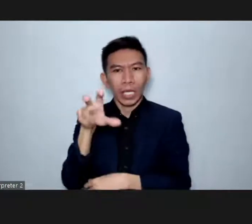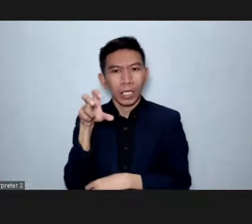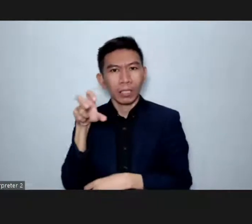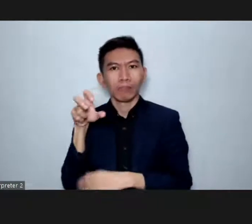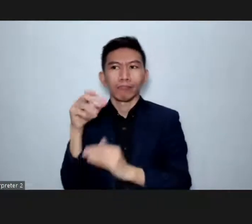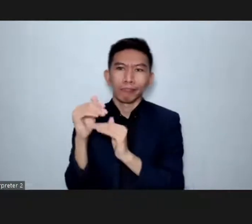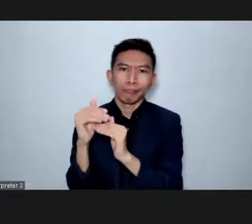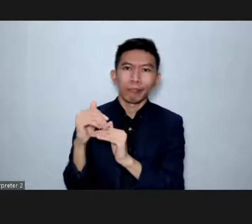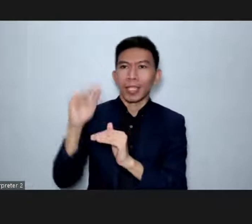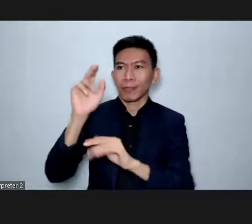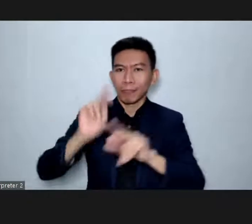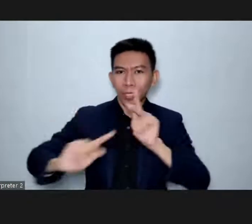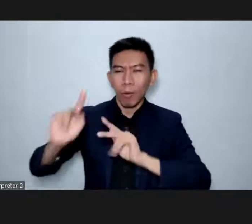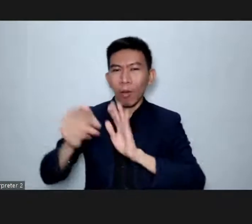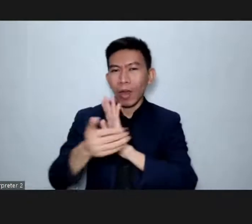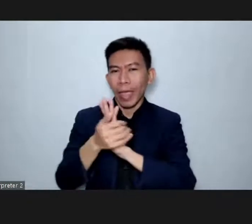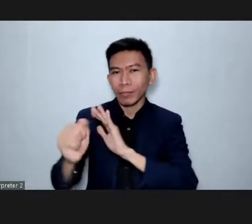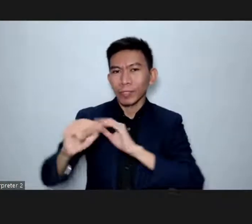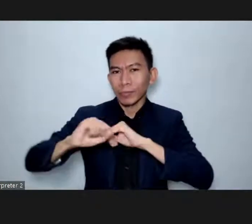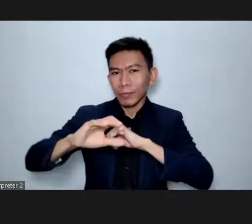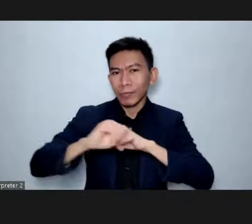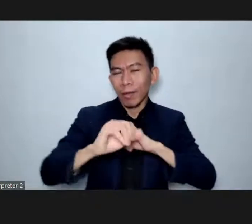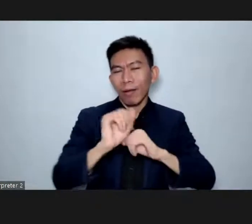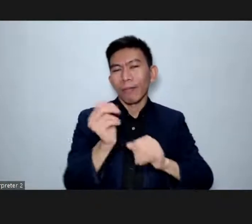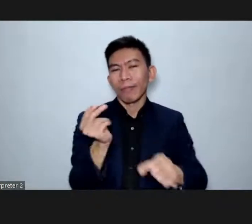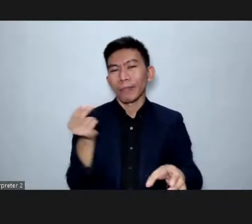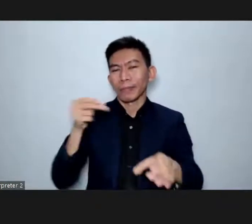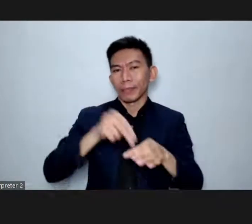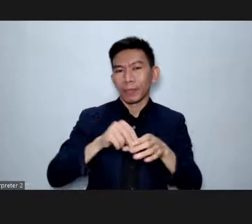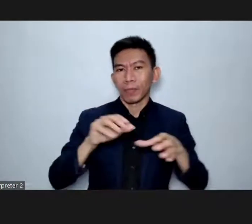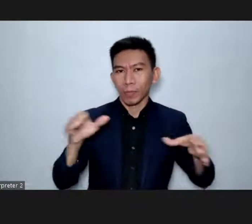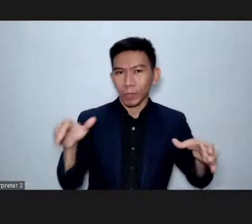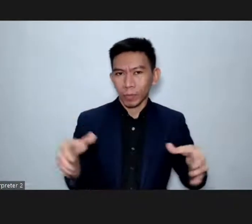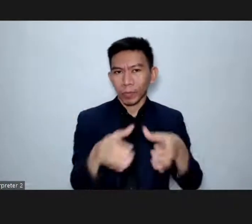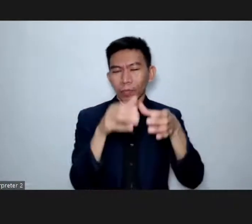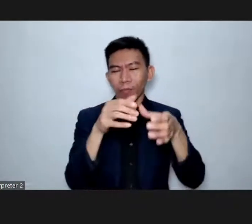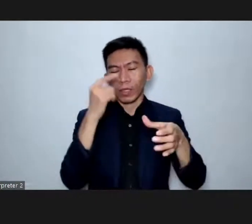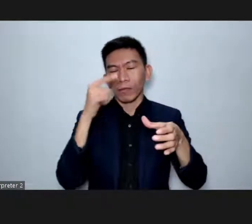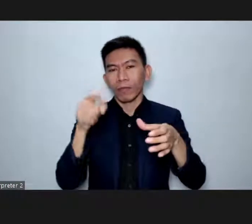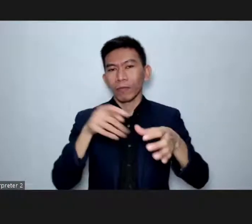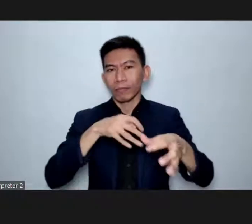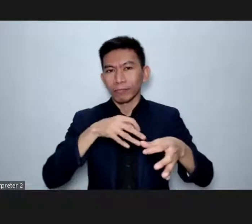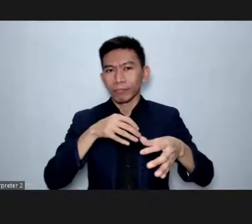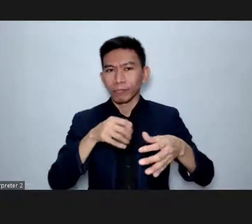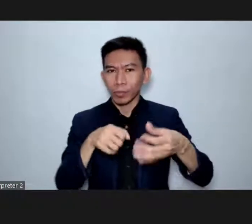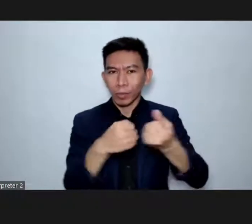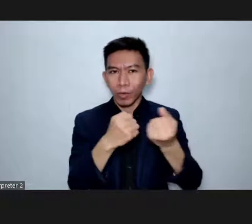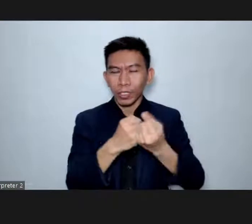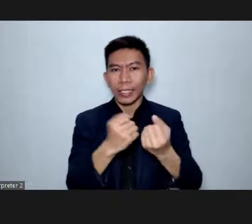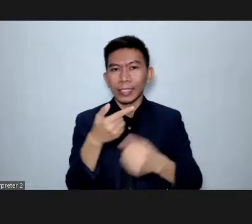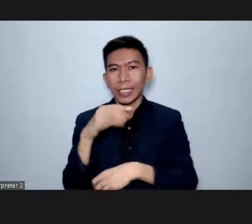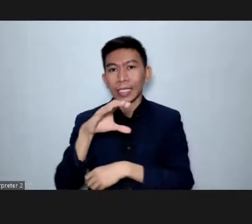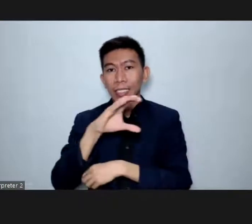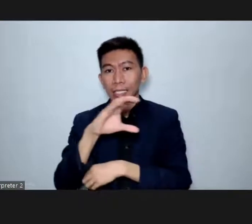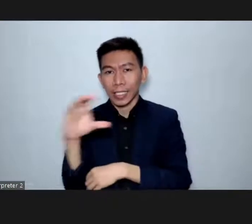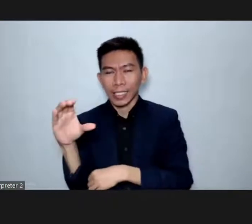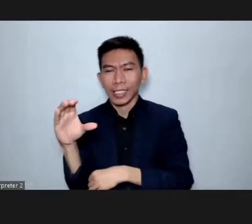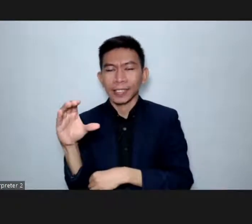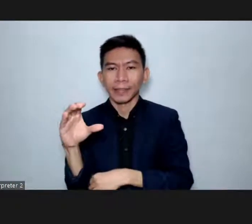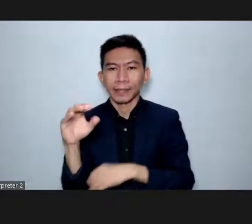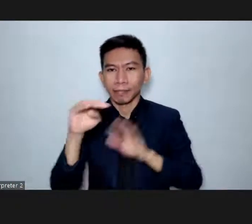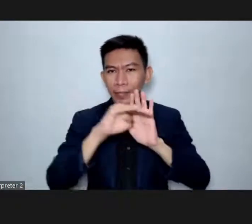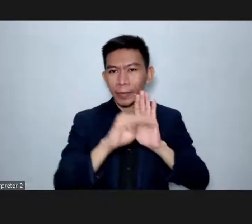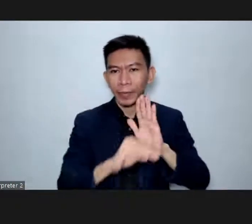experts and advocates that joined the working groups to define the GICC agenda. Thank you for all that you